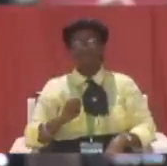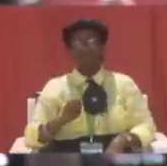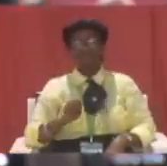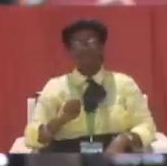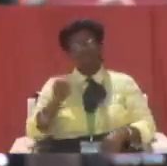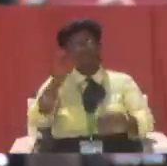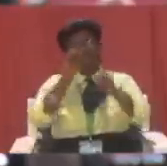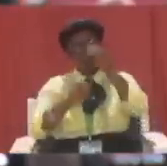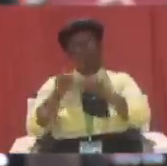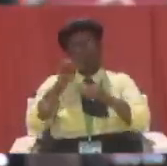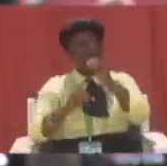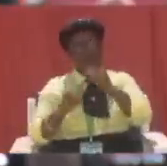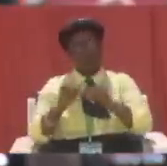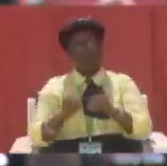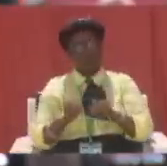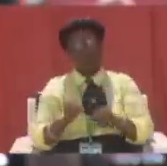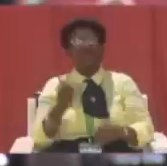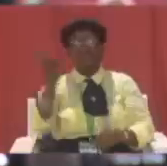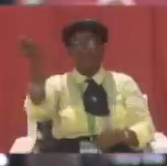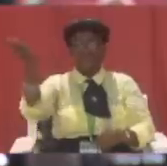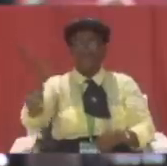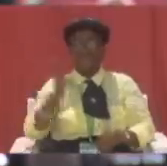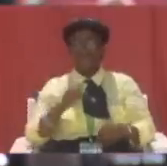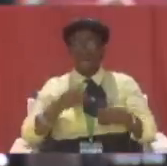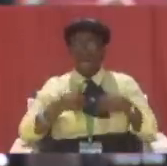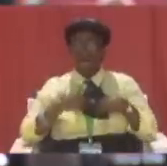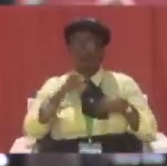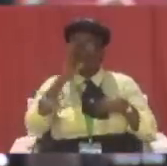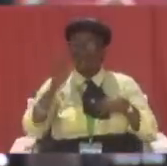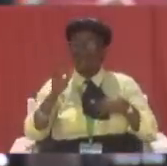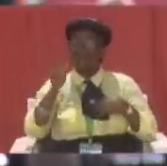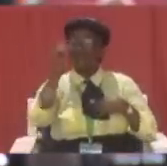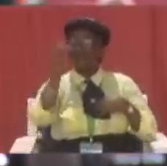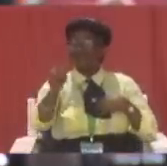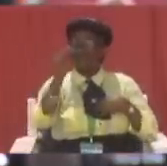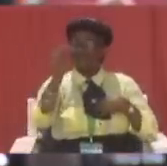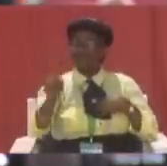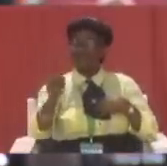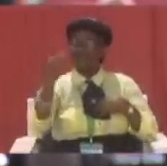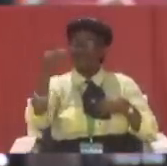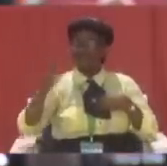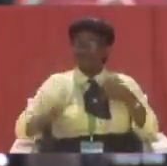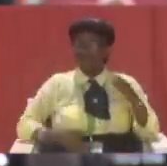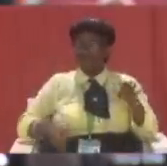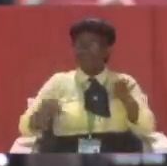Oh, there have been testimonies of the barren conceiving,